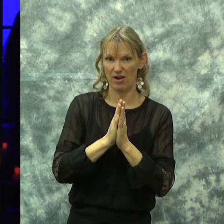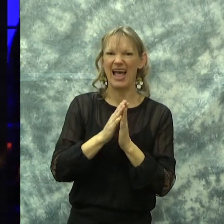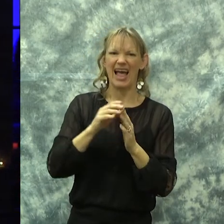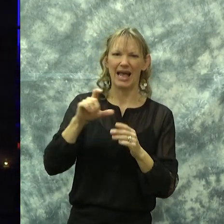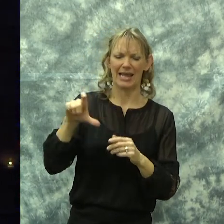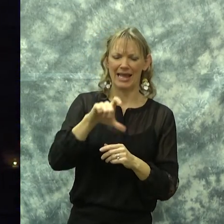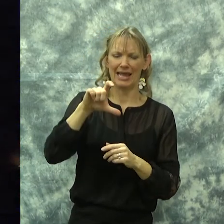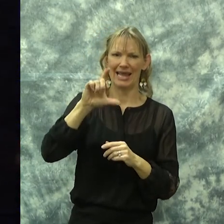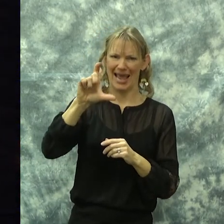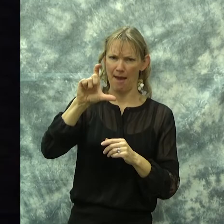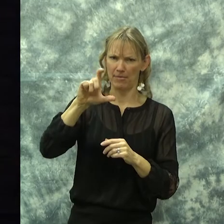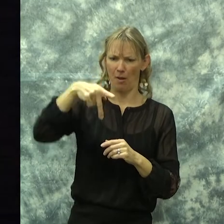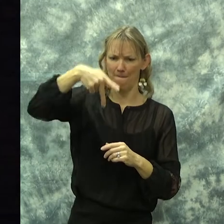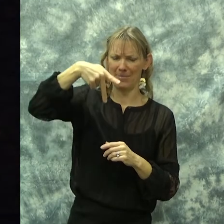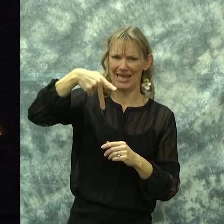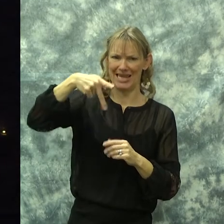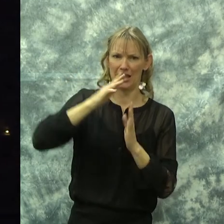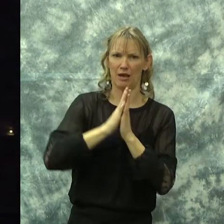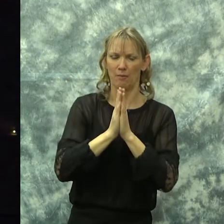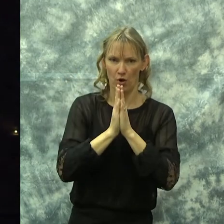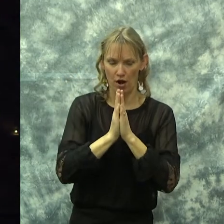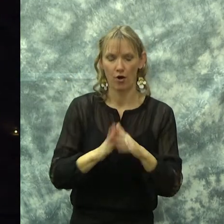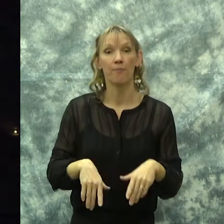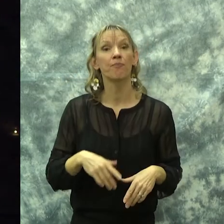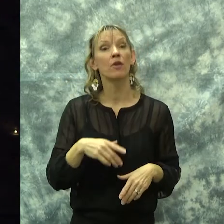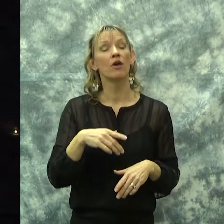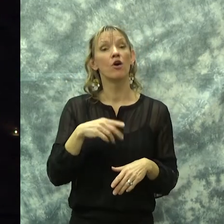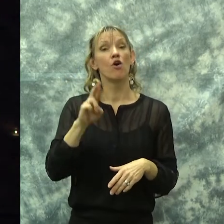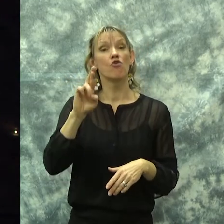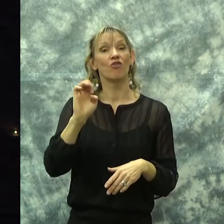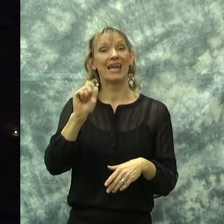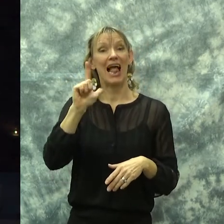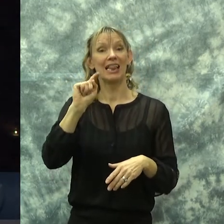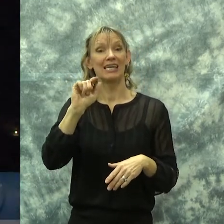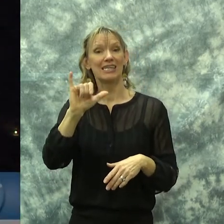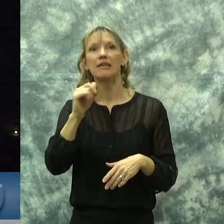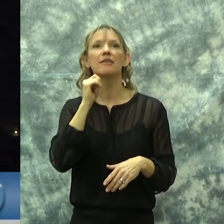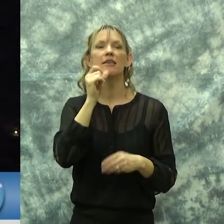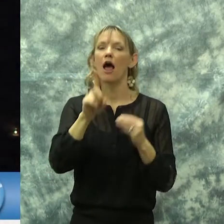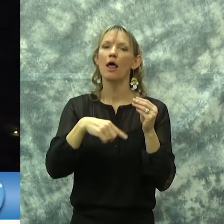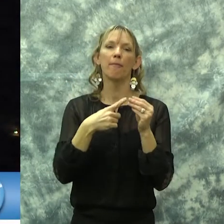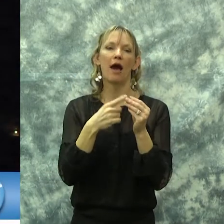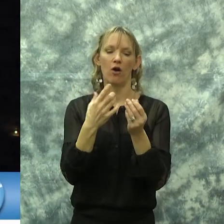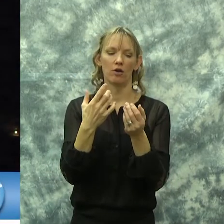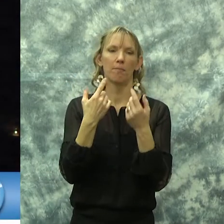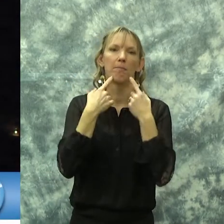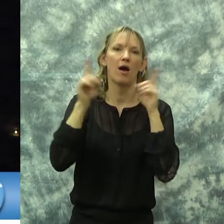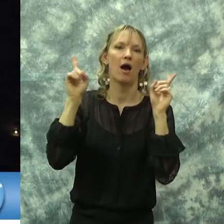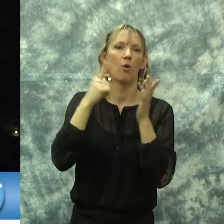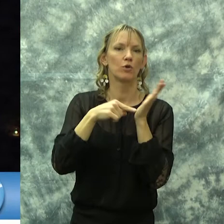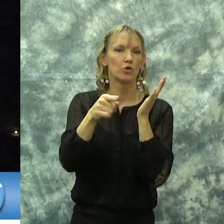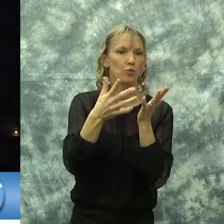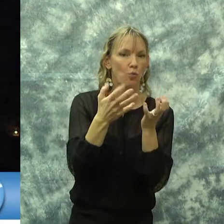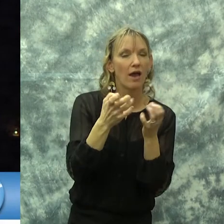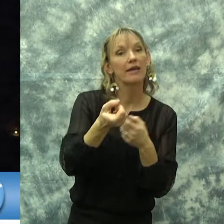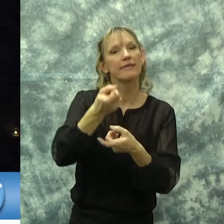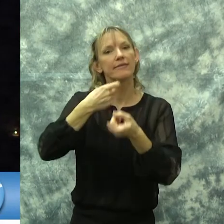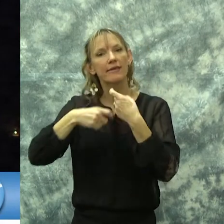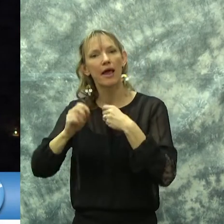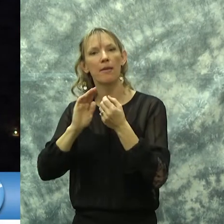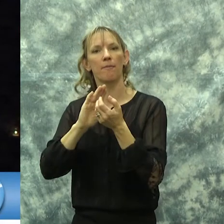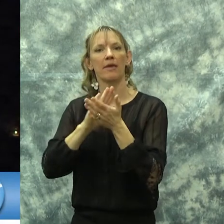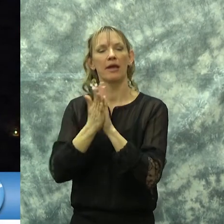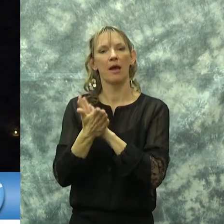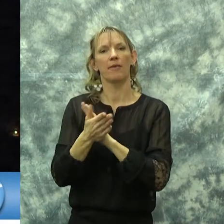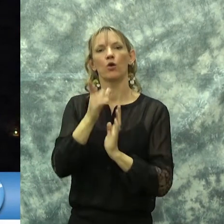capital P prayer, is that in reality, it's not about getting what you want. It's about more profoundly becoming